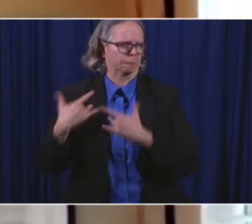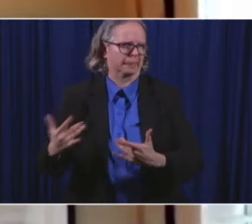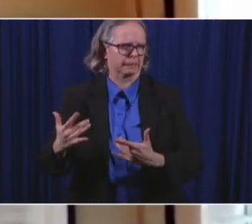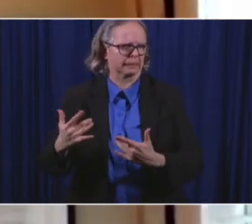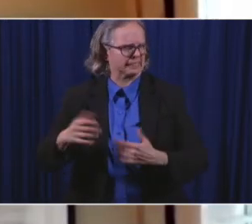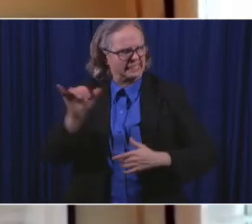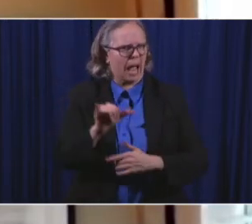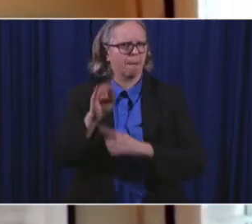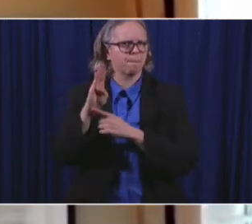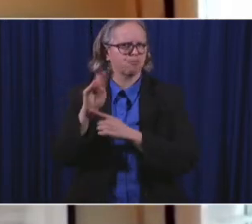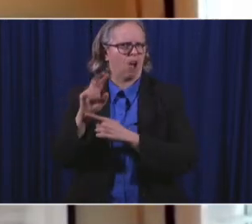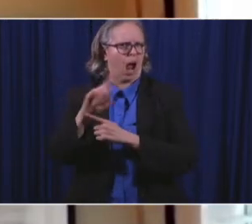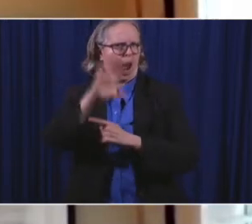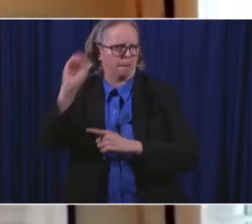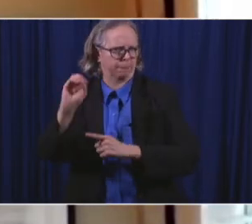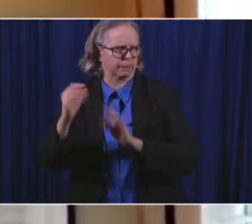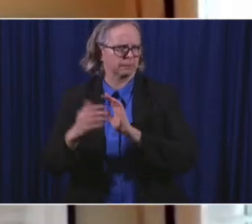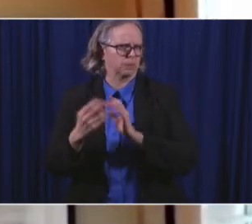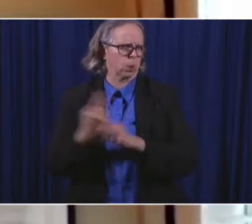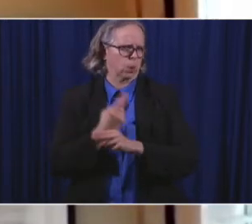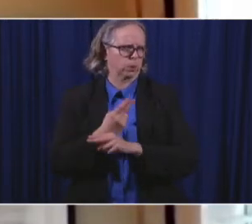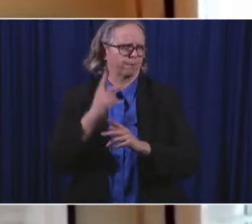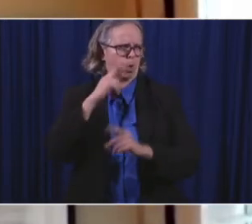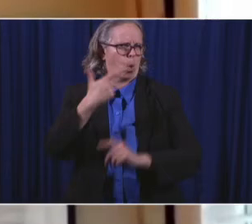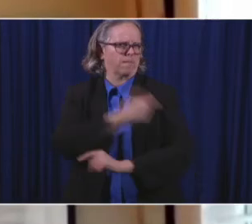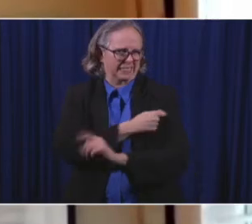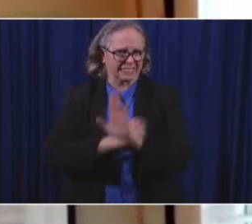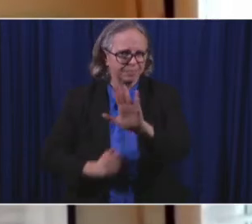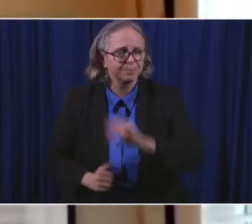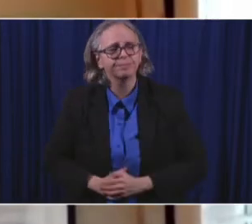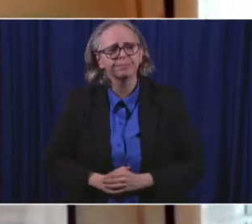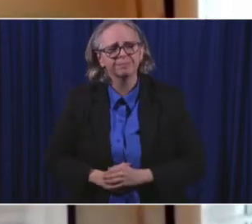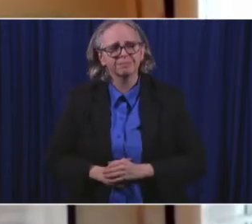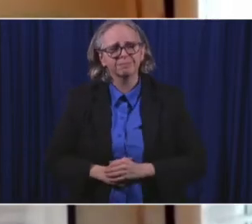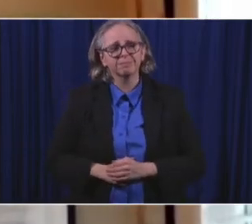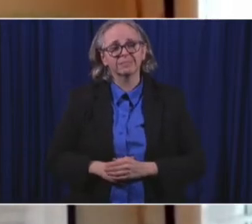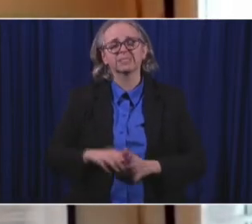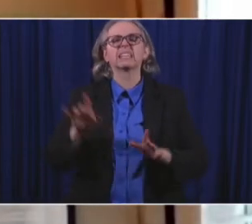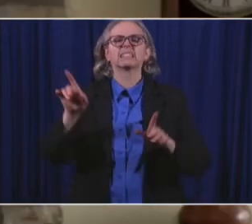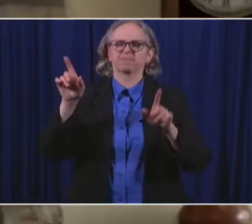from differing manufacturers. So currently, that's the view.